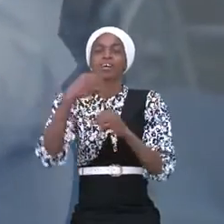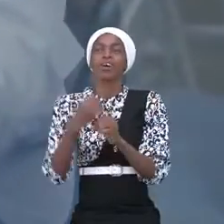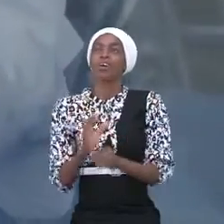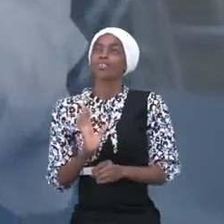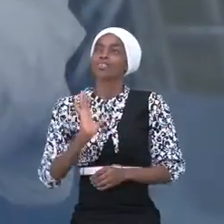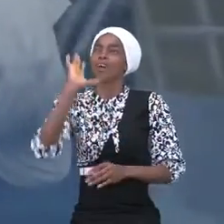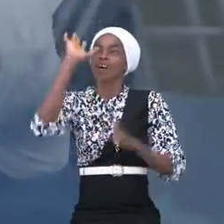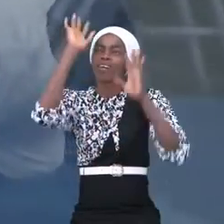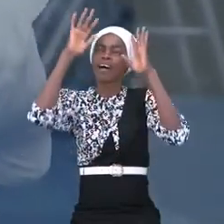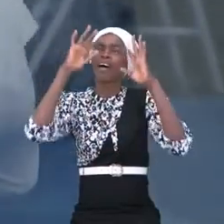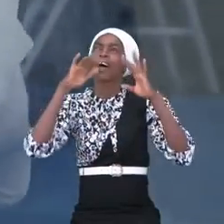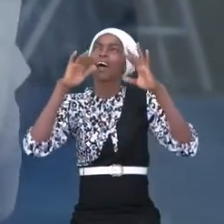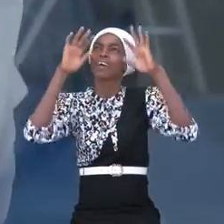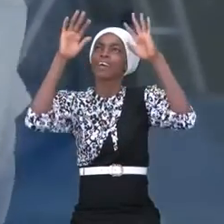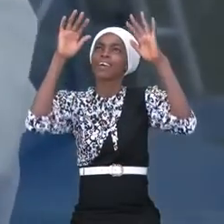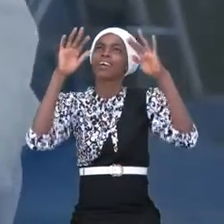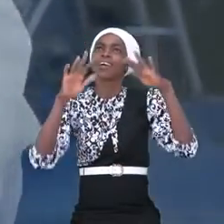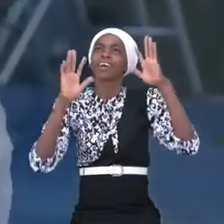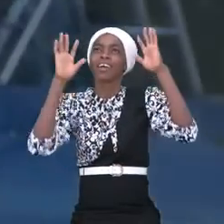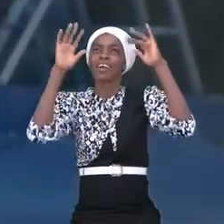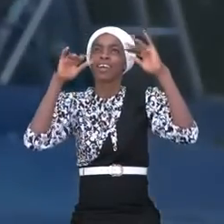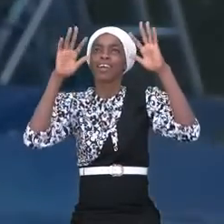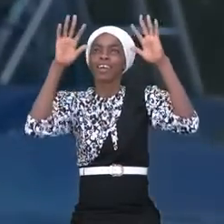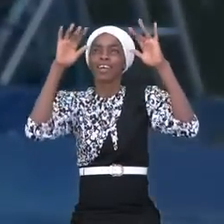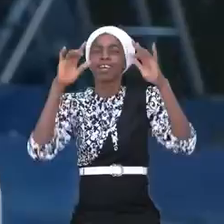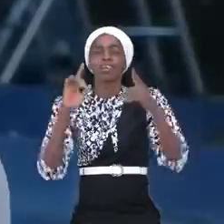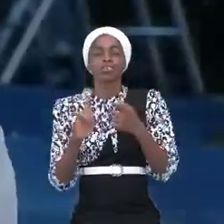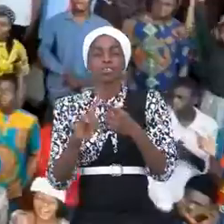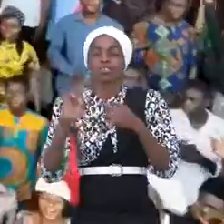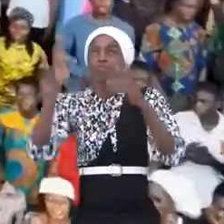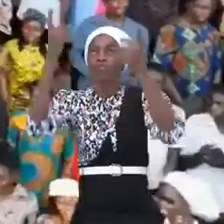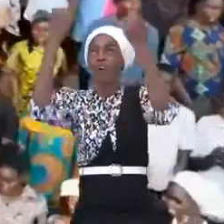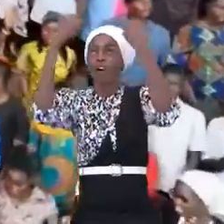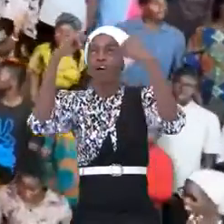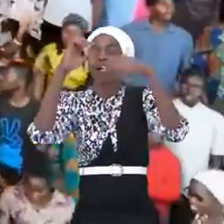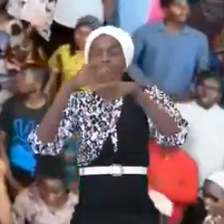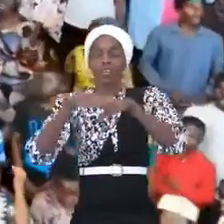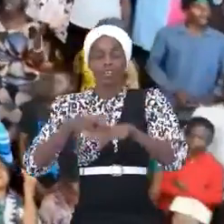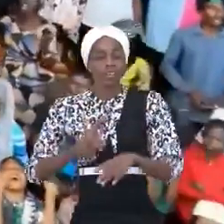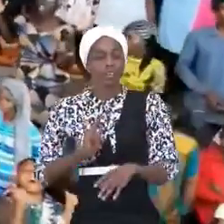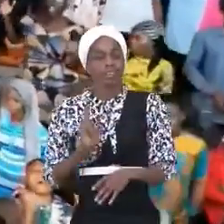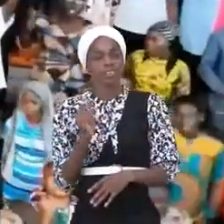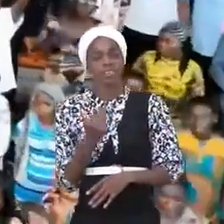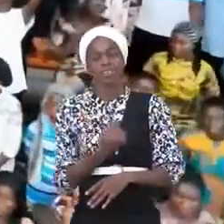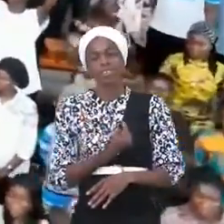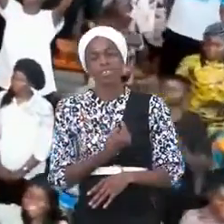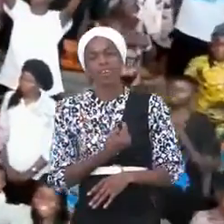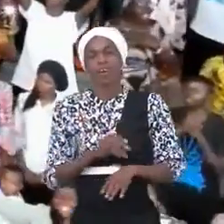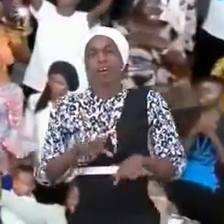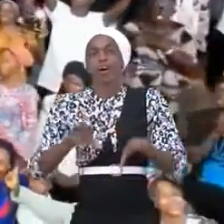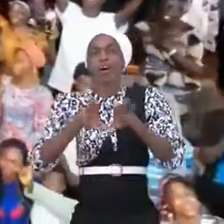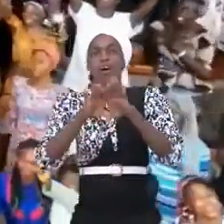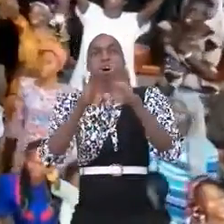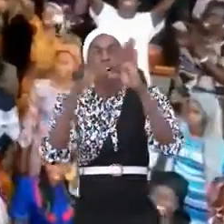and cause your rain, our kappa, to fall on us.